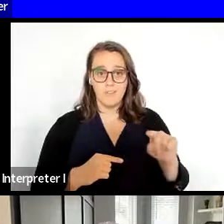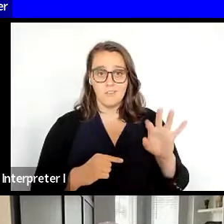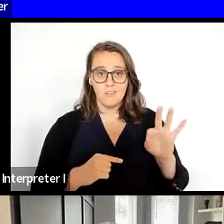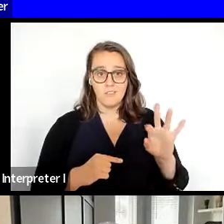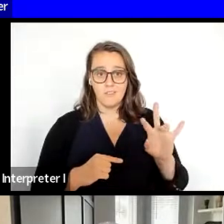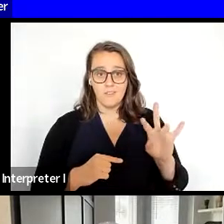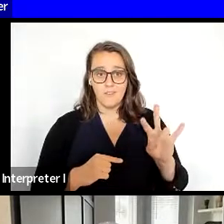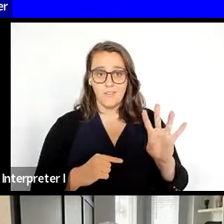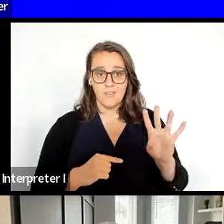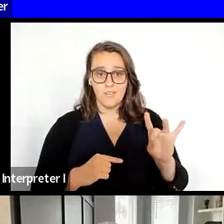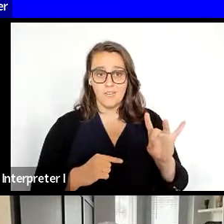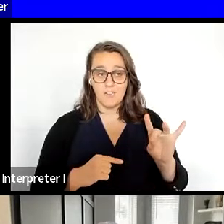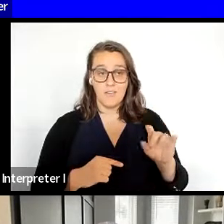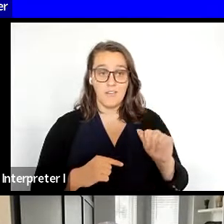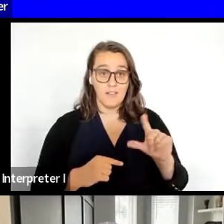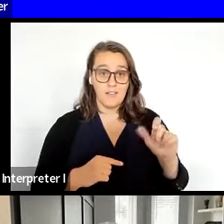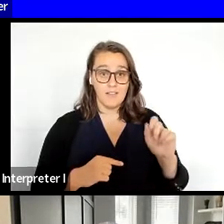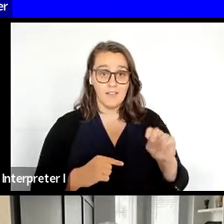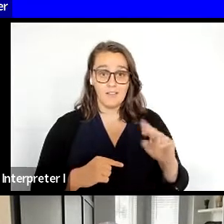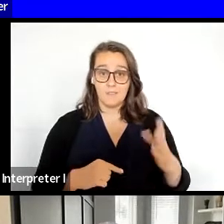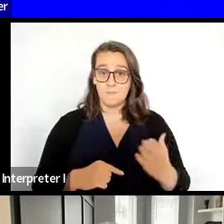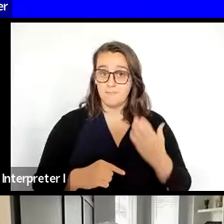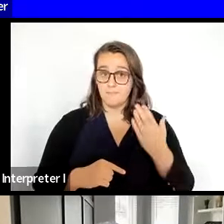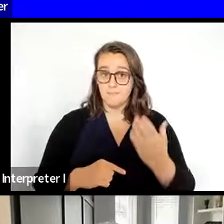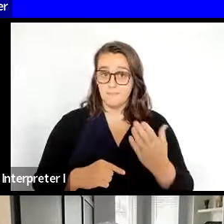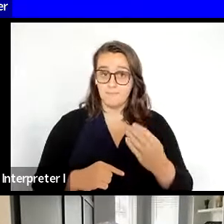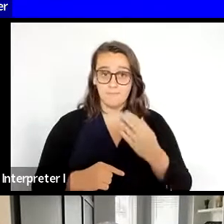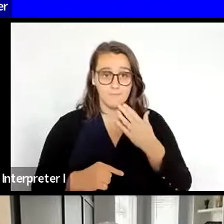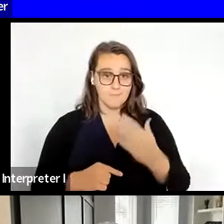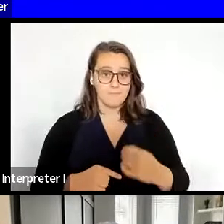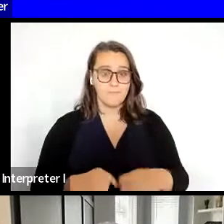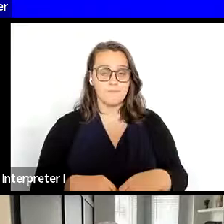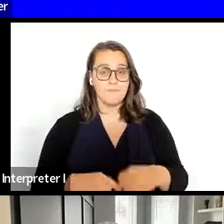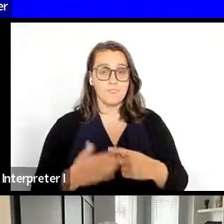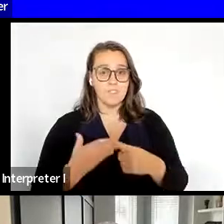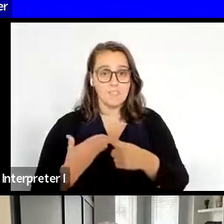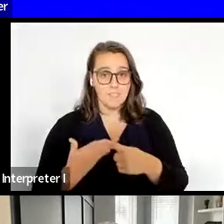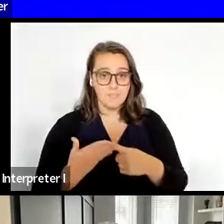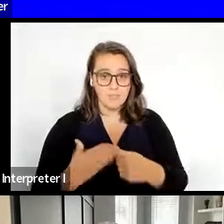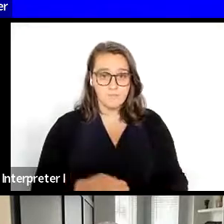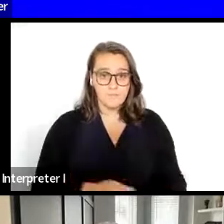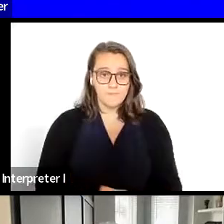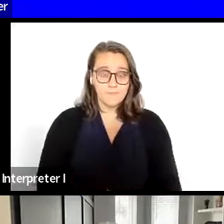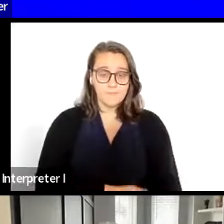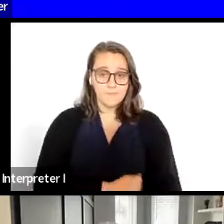24-978. Councilmember Allen. So moved, Mr. Chair. Thank you. Is there discussion?